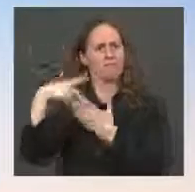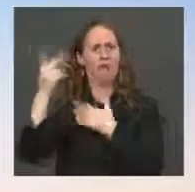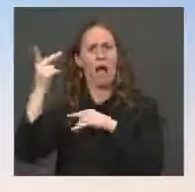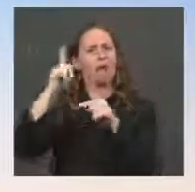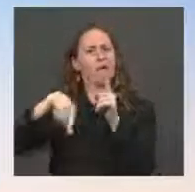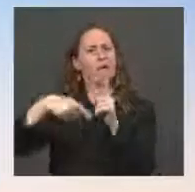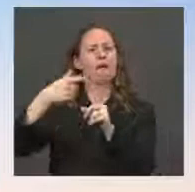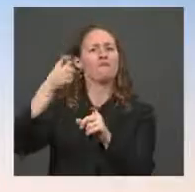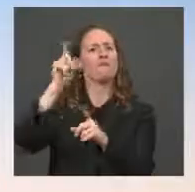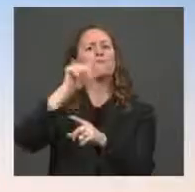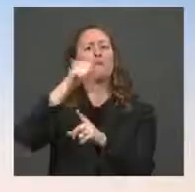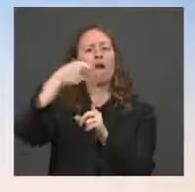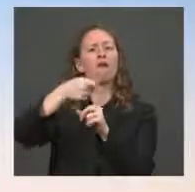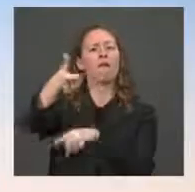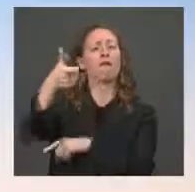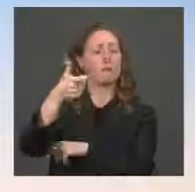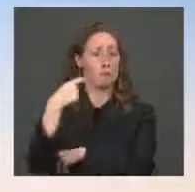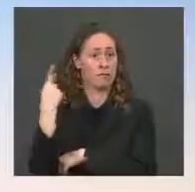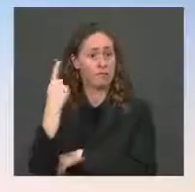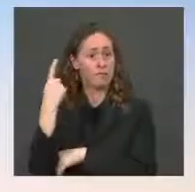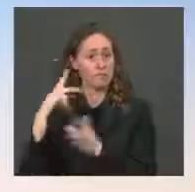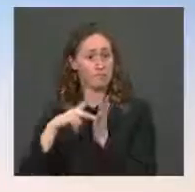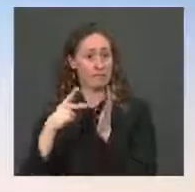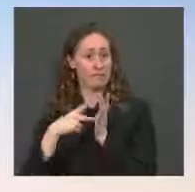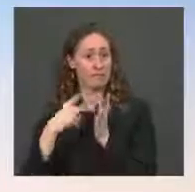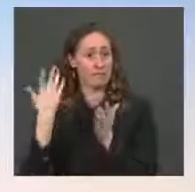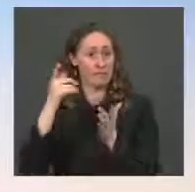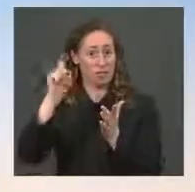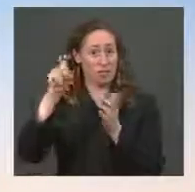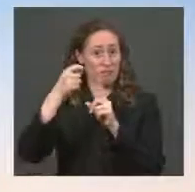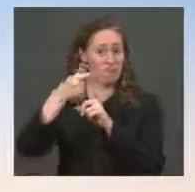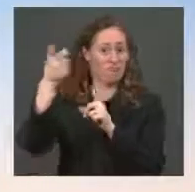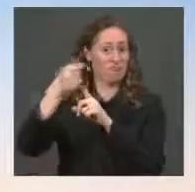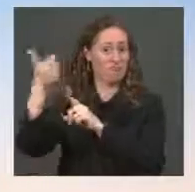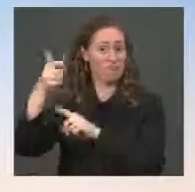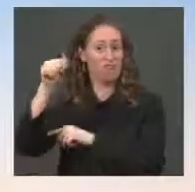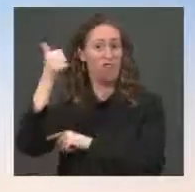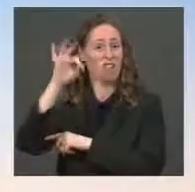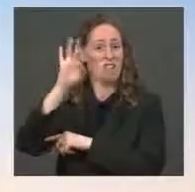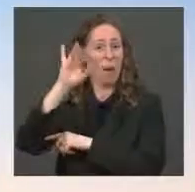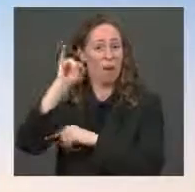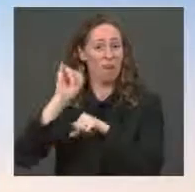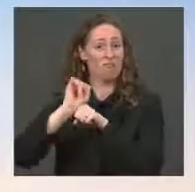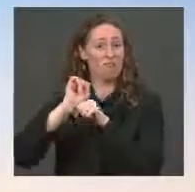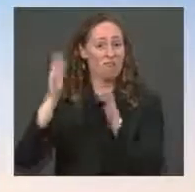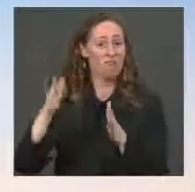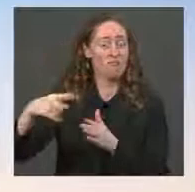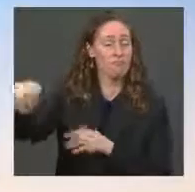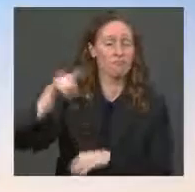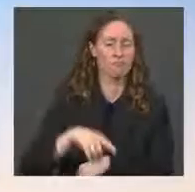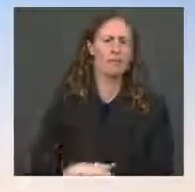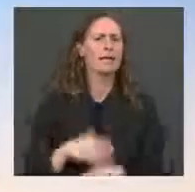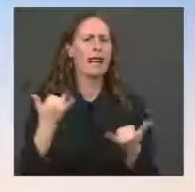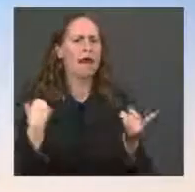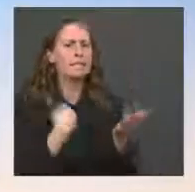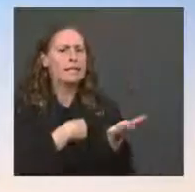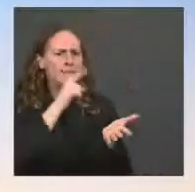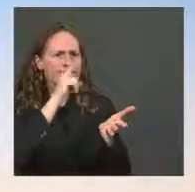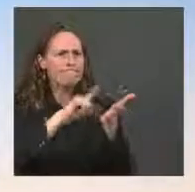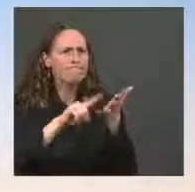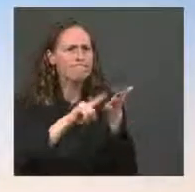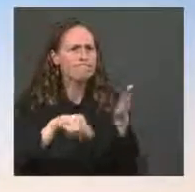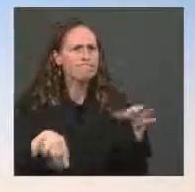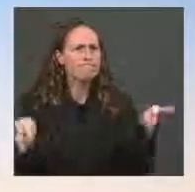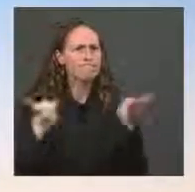more should be removed from their jobs if they were involved? There's an IG investigation, which is an important process and one that should be